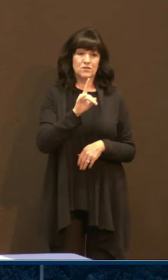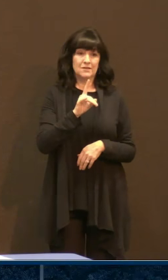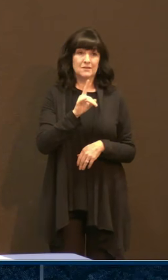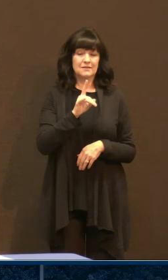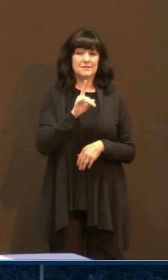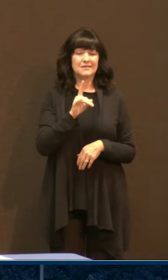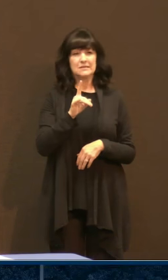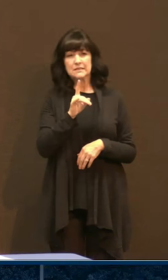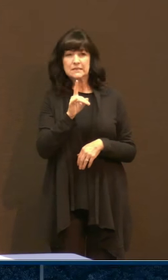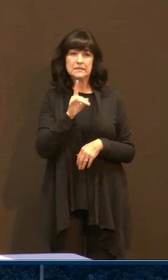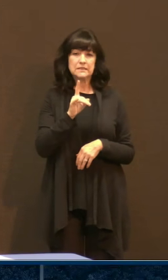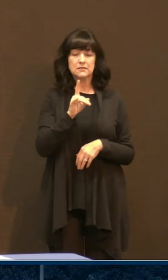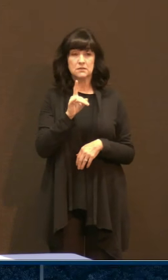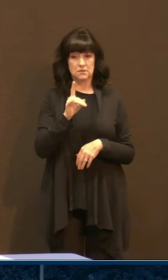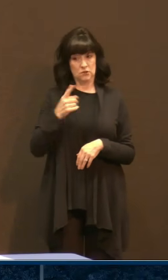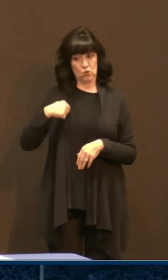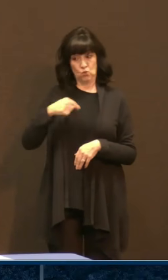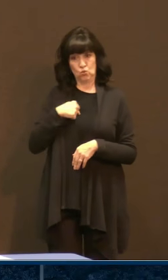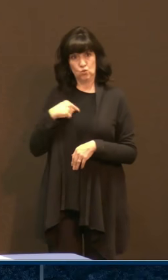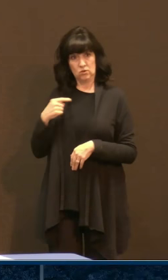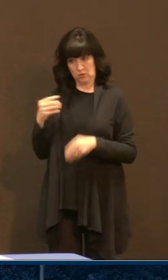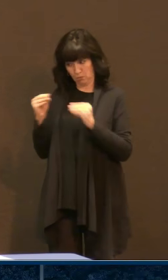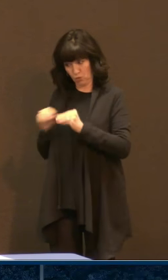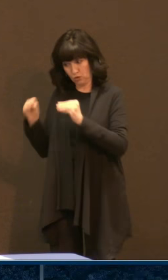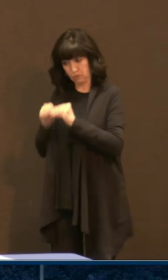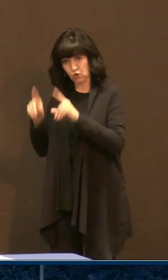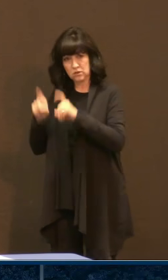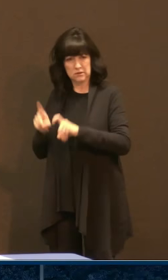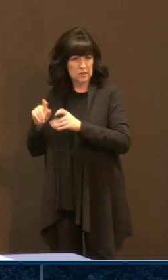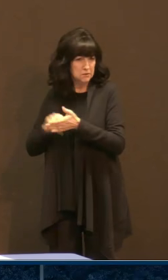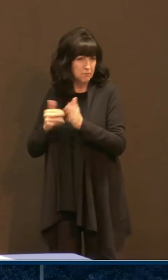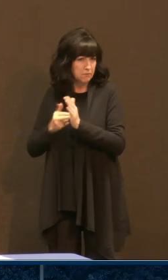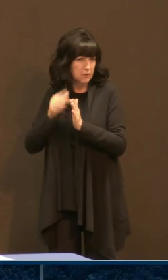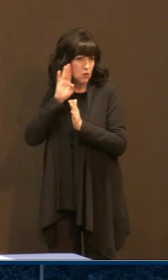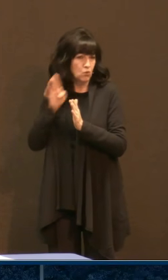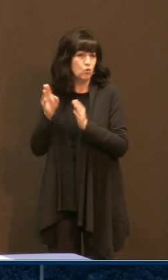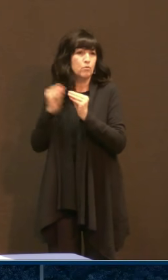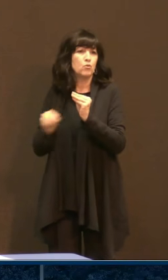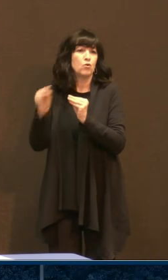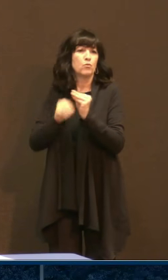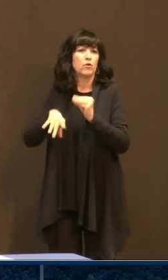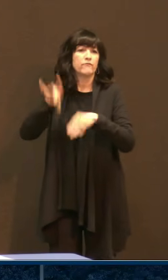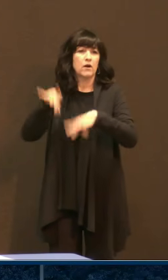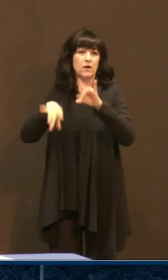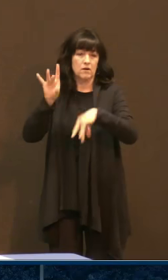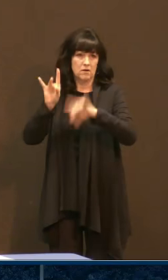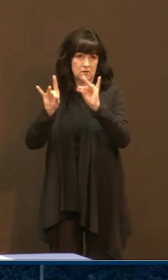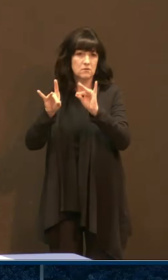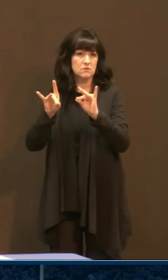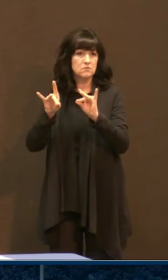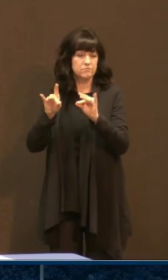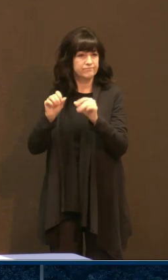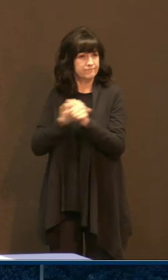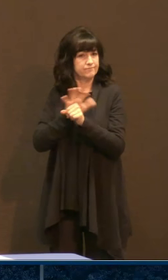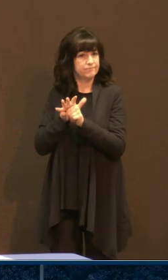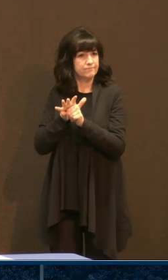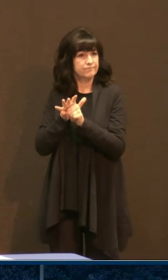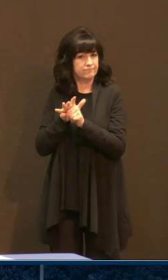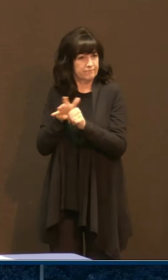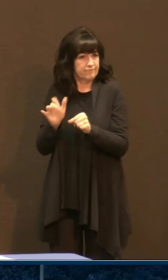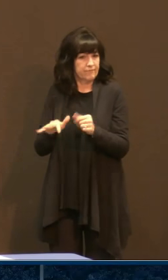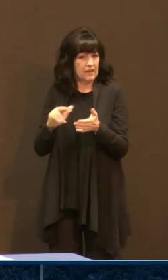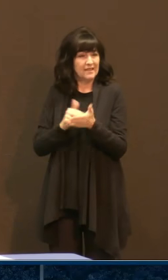additional testing, and I get a lot of questions about this, as we all do, you're going to have more cases, and so we have